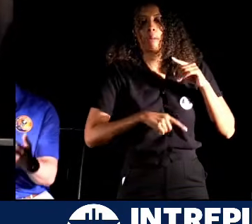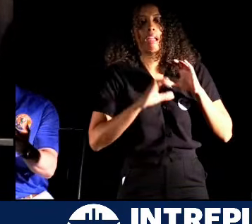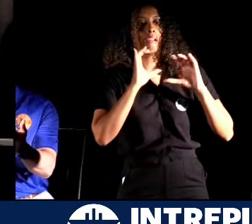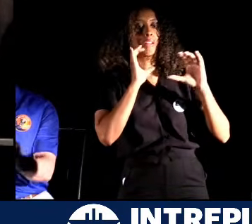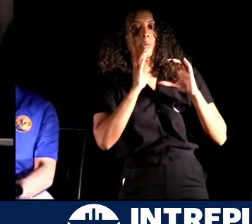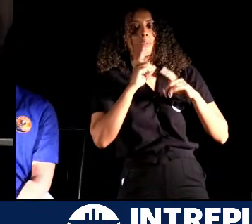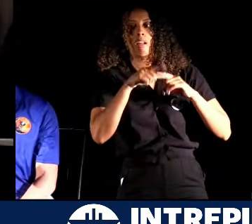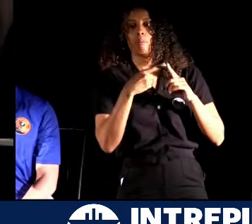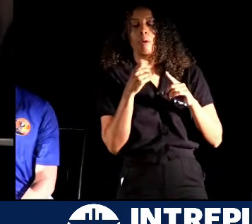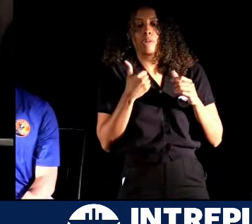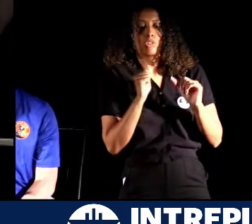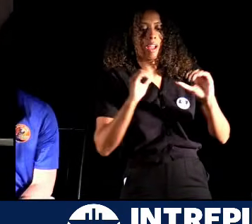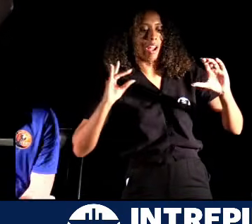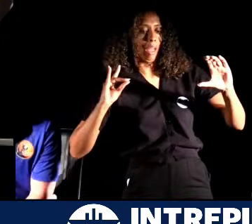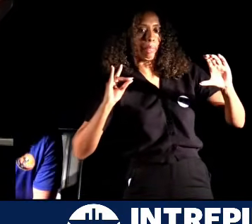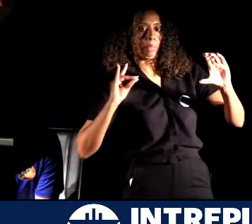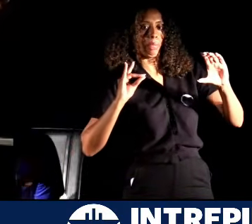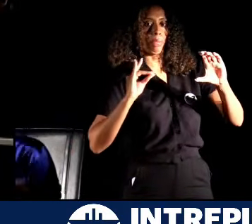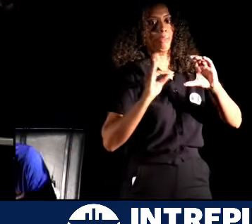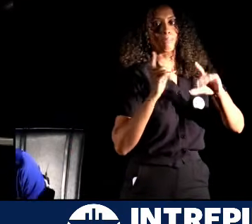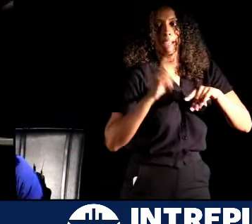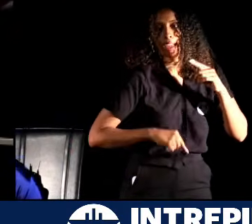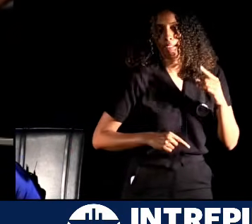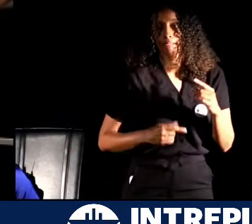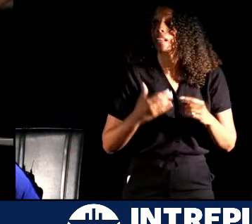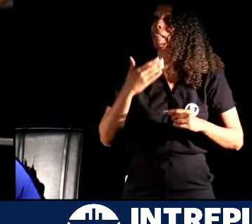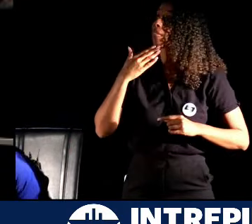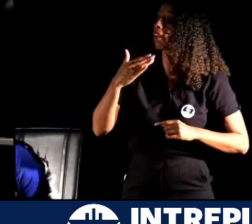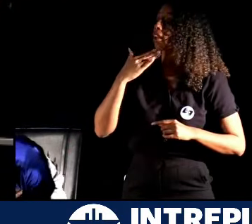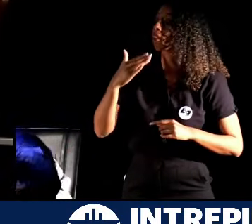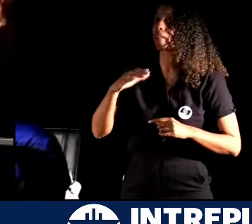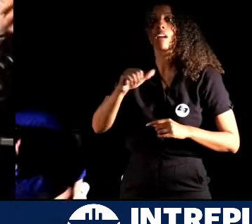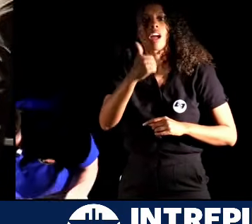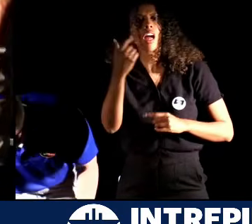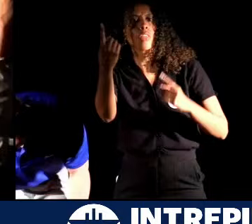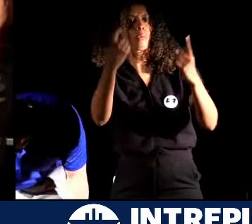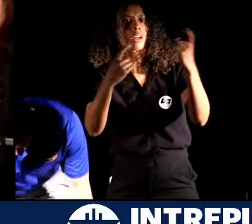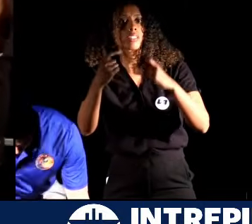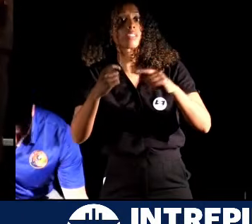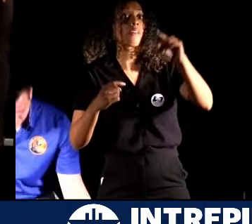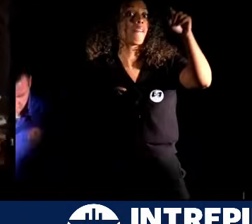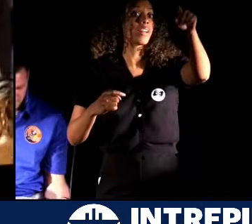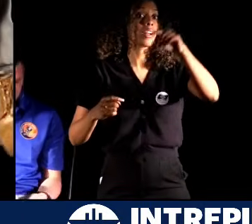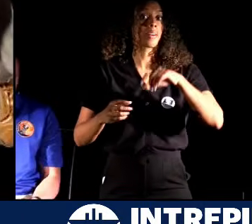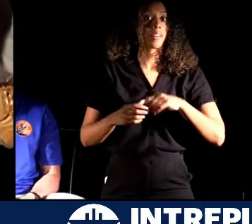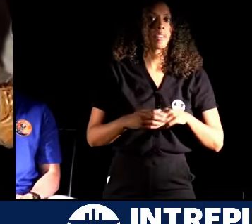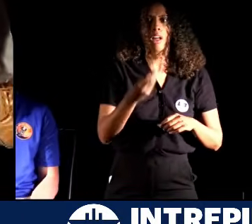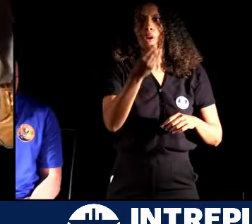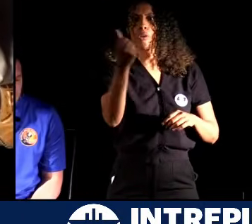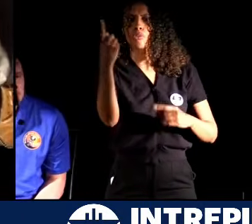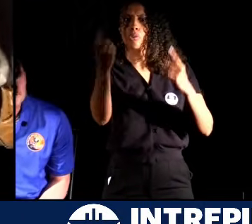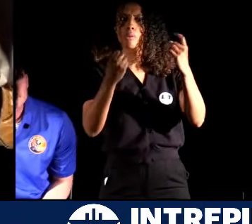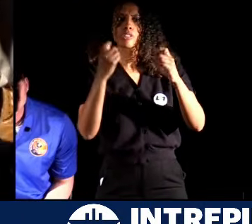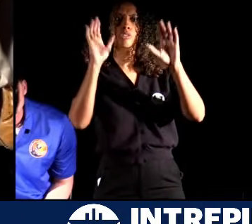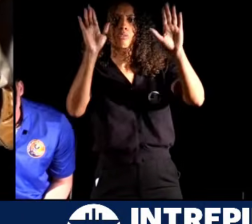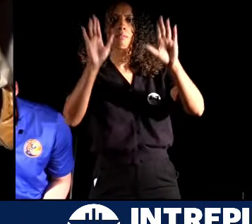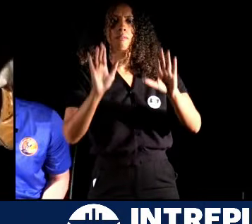actual closest approach. Thank you. Yeah. Any other questions? Yep, right over here. Oh, a few of them. Great.